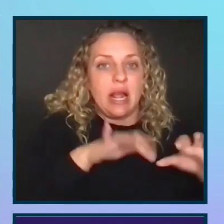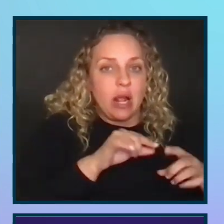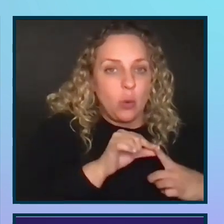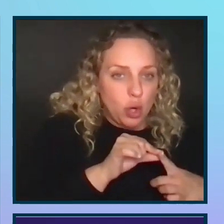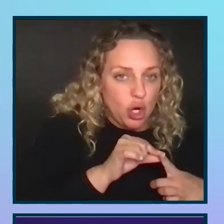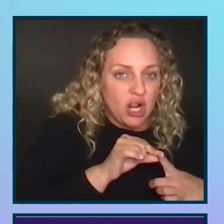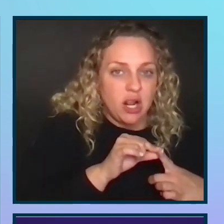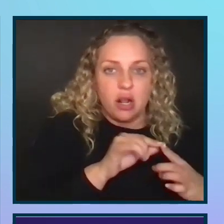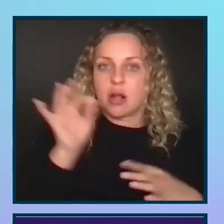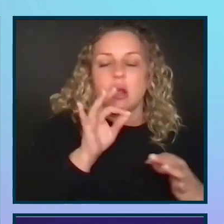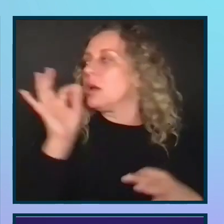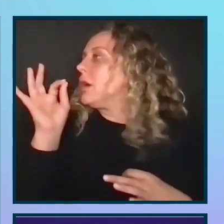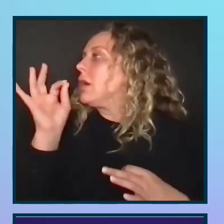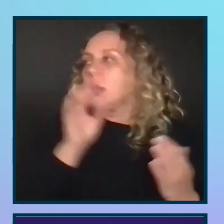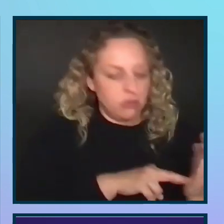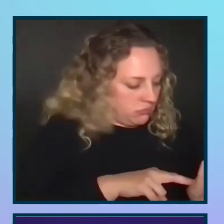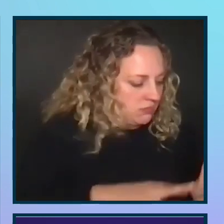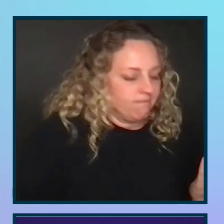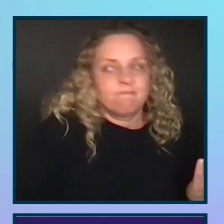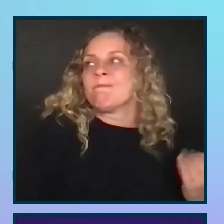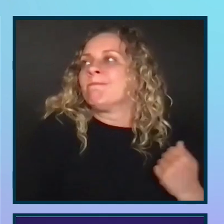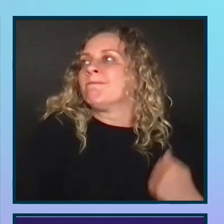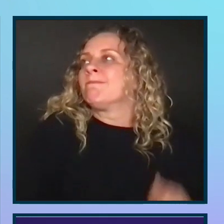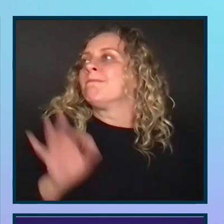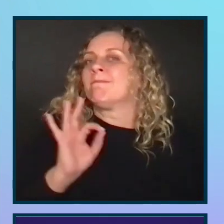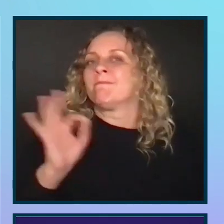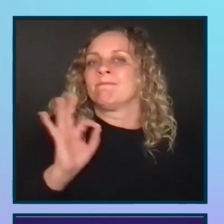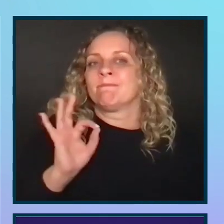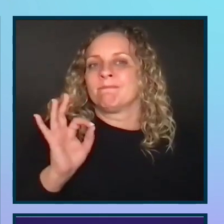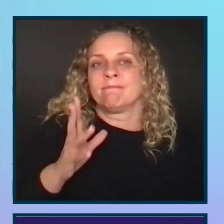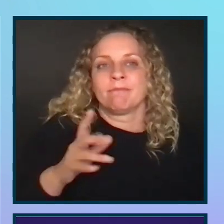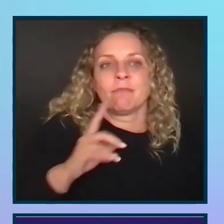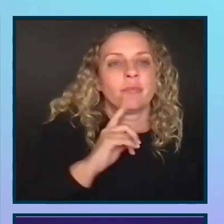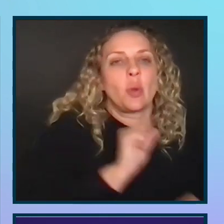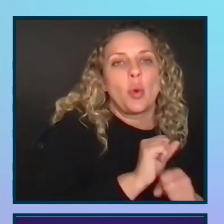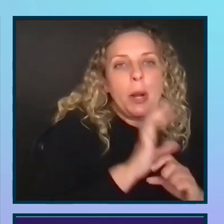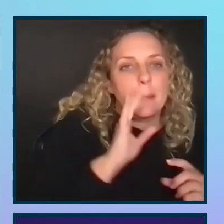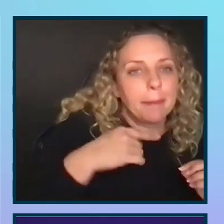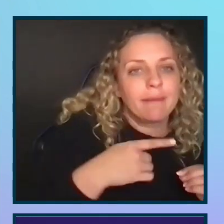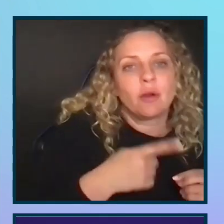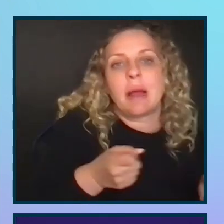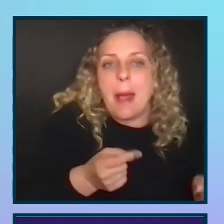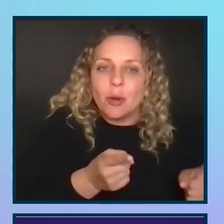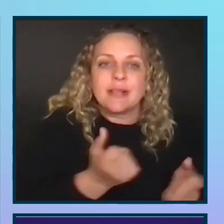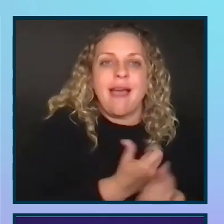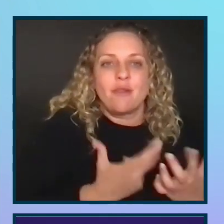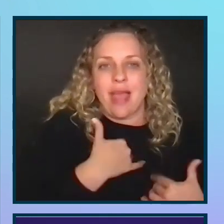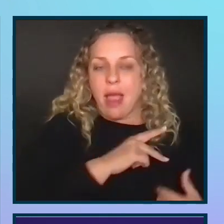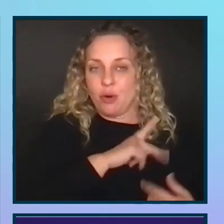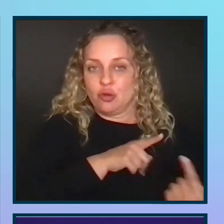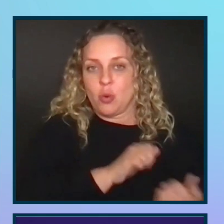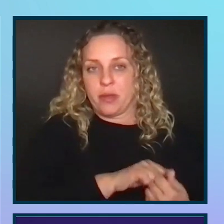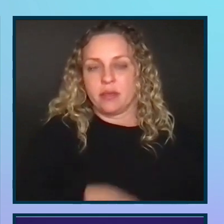I got distracted in the middle of a word by nothing. Working memory, being able to focus, impulsivity are all things that I personally struggle